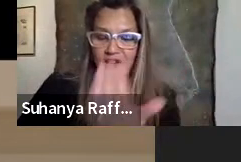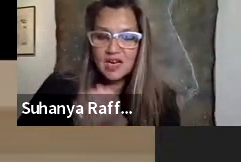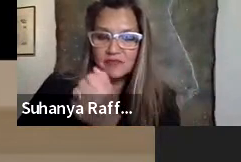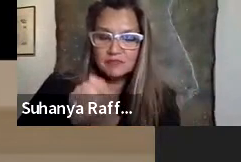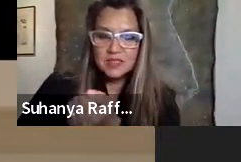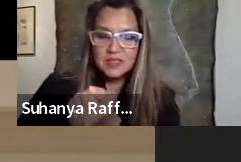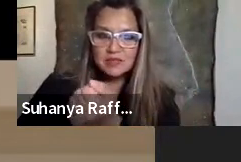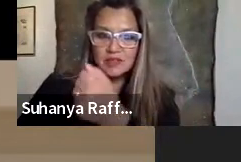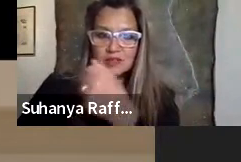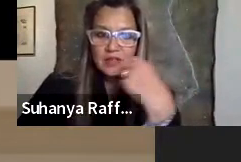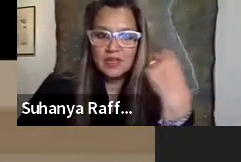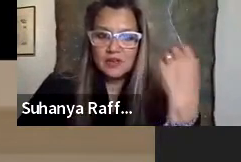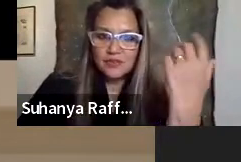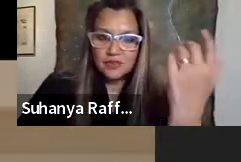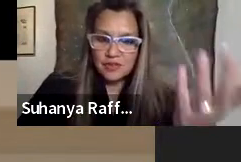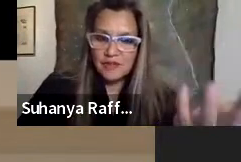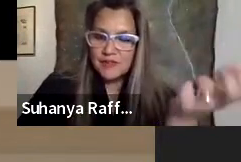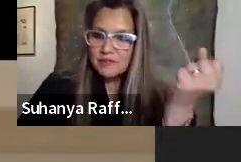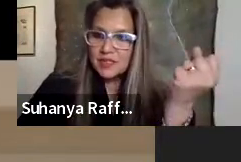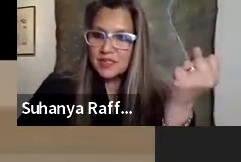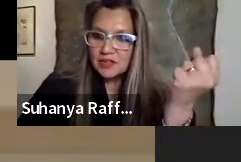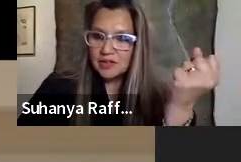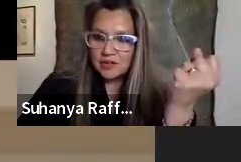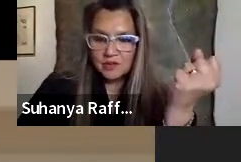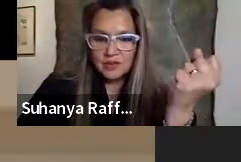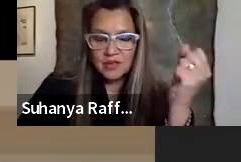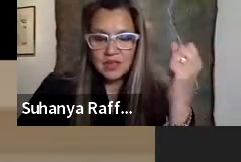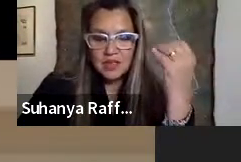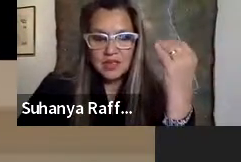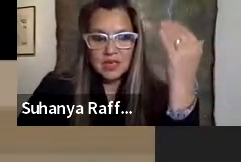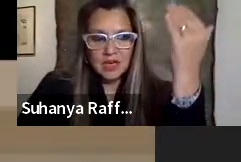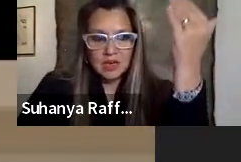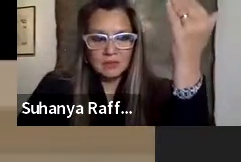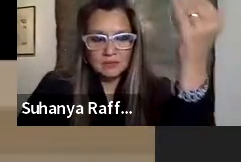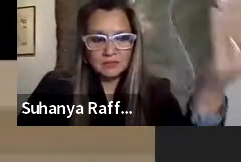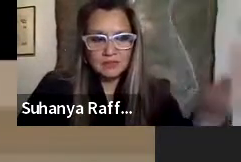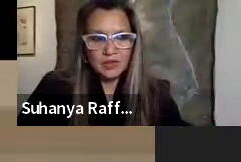see archival material, photographic material,